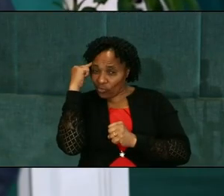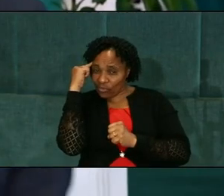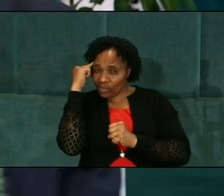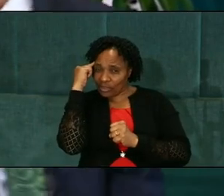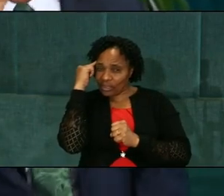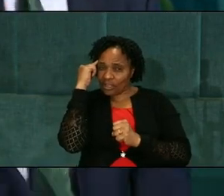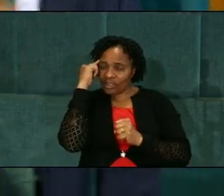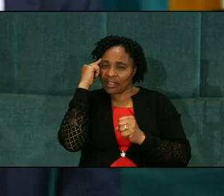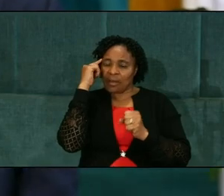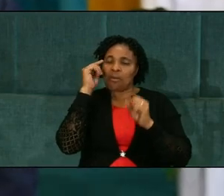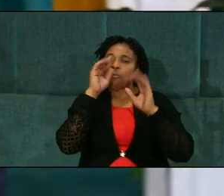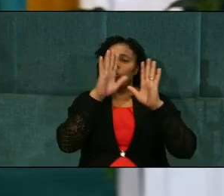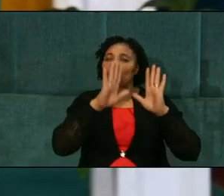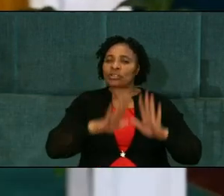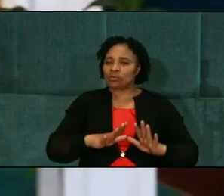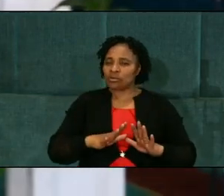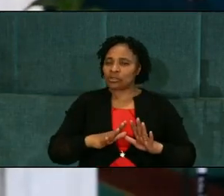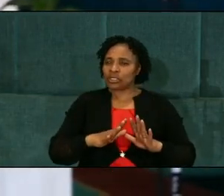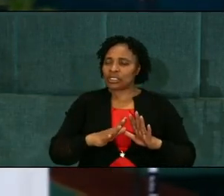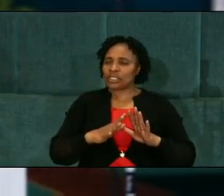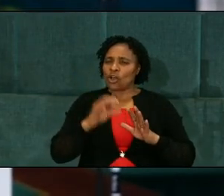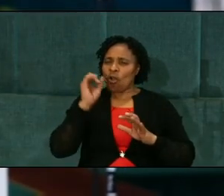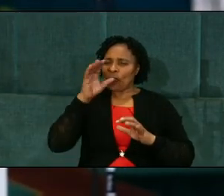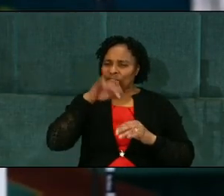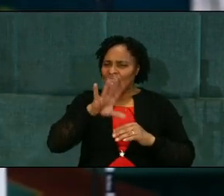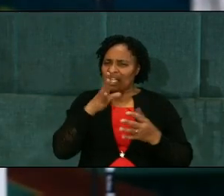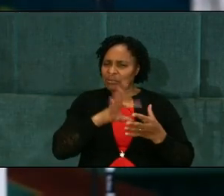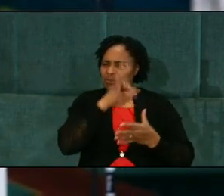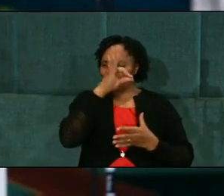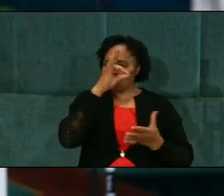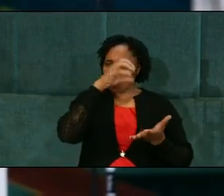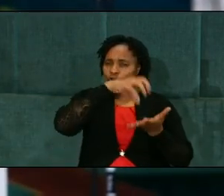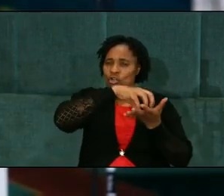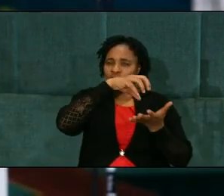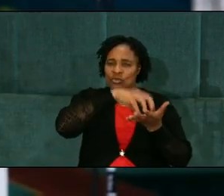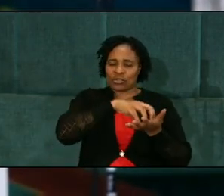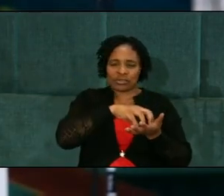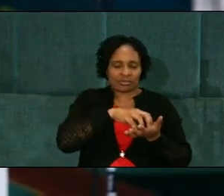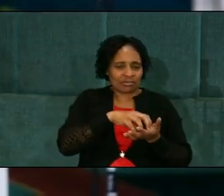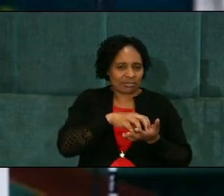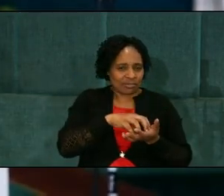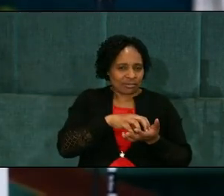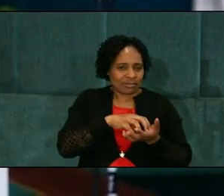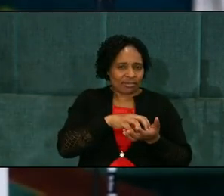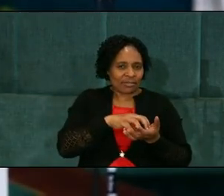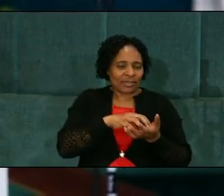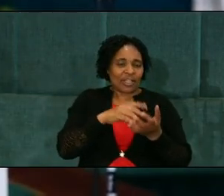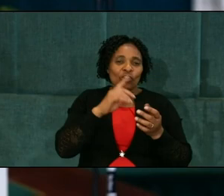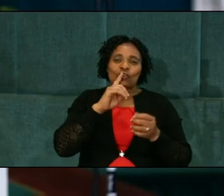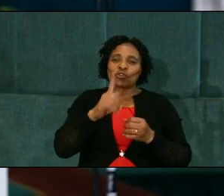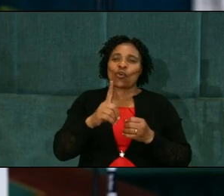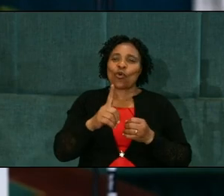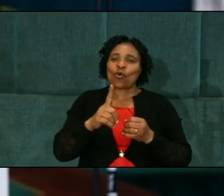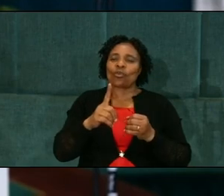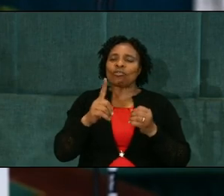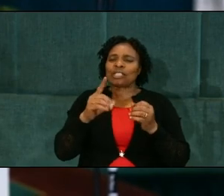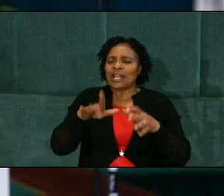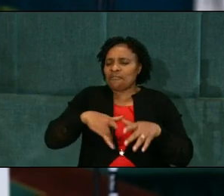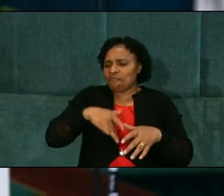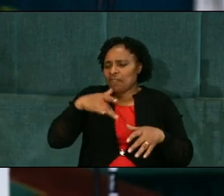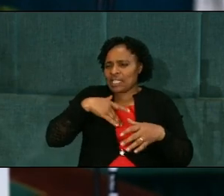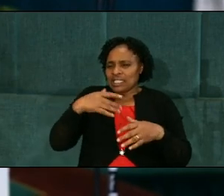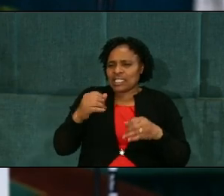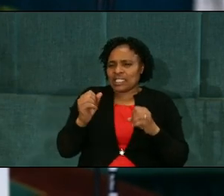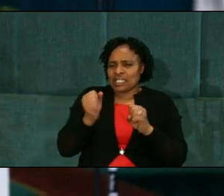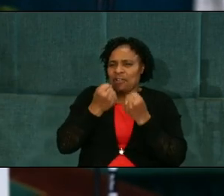They had a warped concept of their spiritual condition. And so they felt safe when